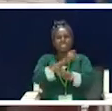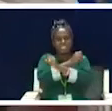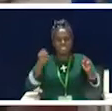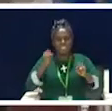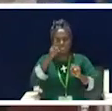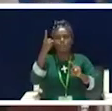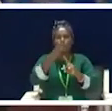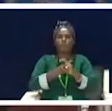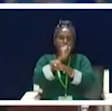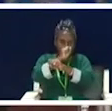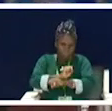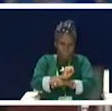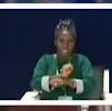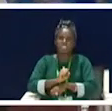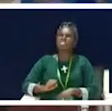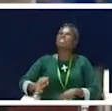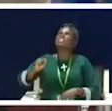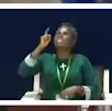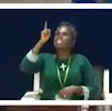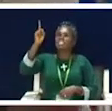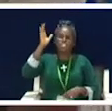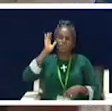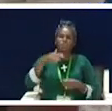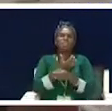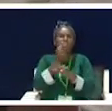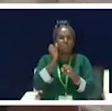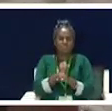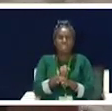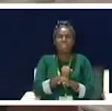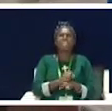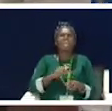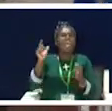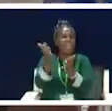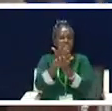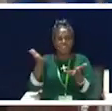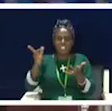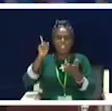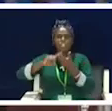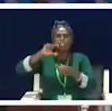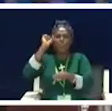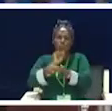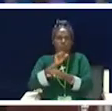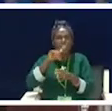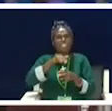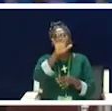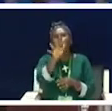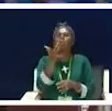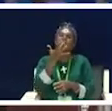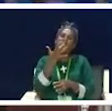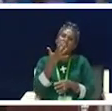arm will cause all the elements to work in your favor. I